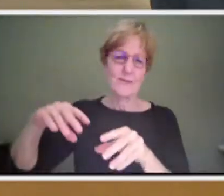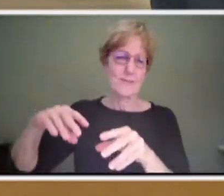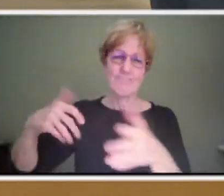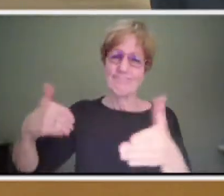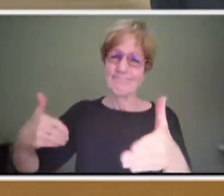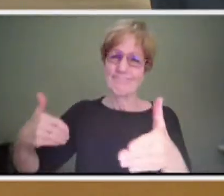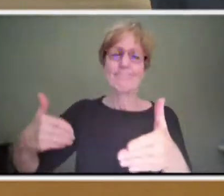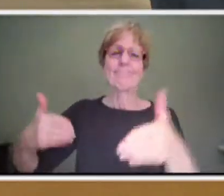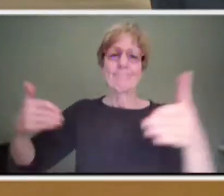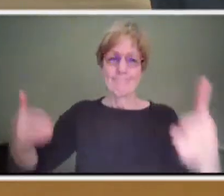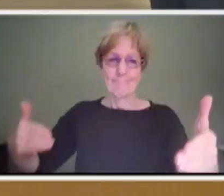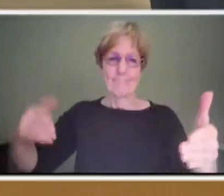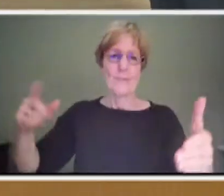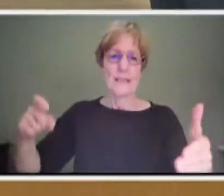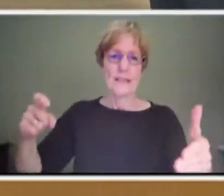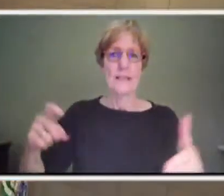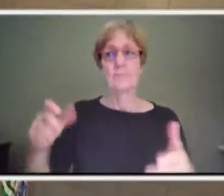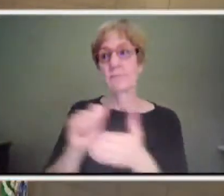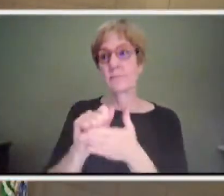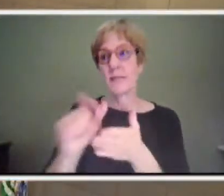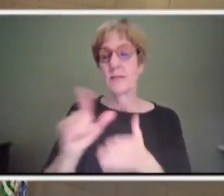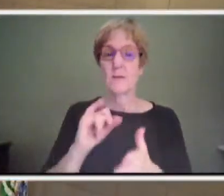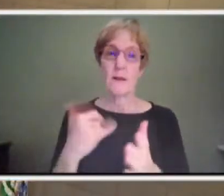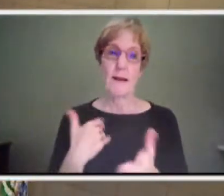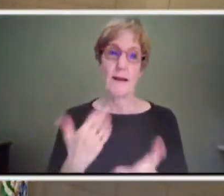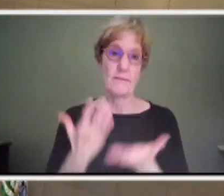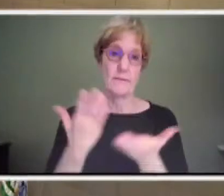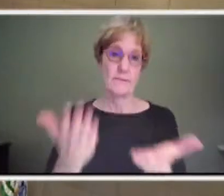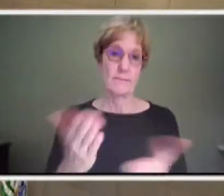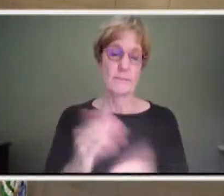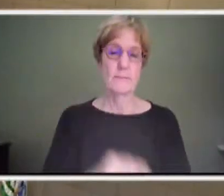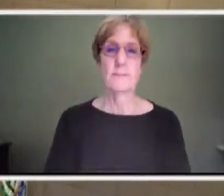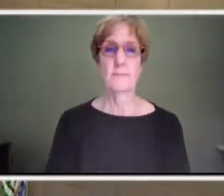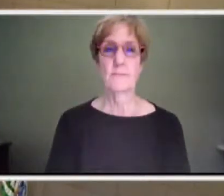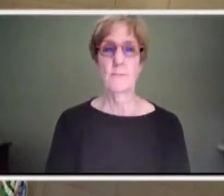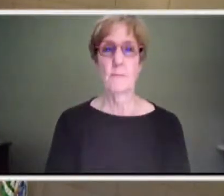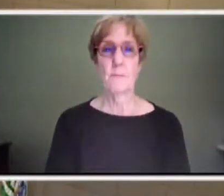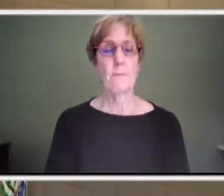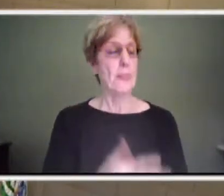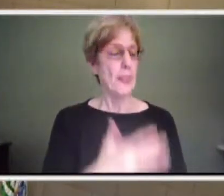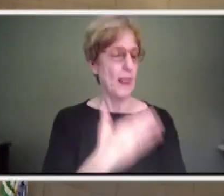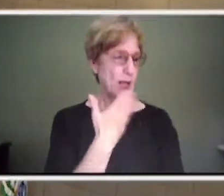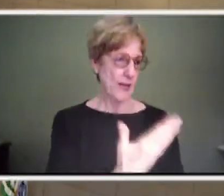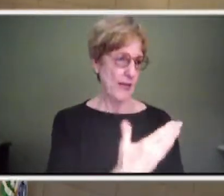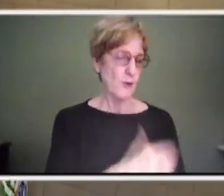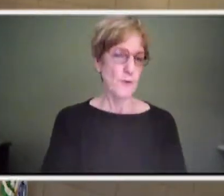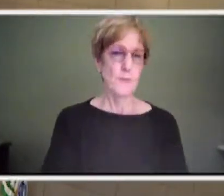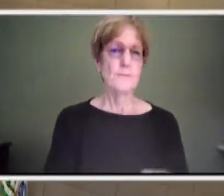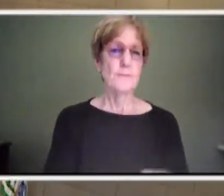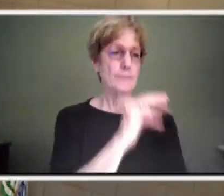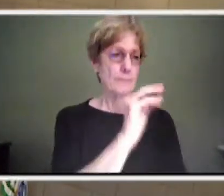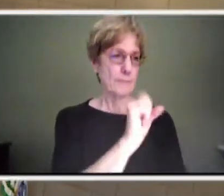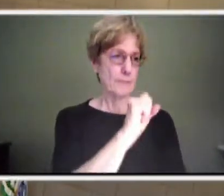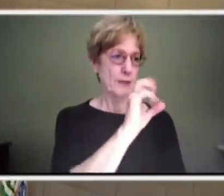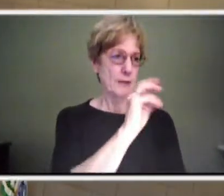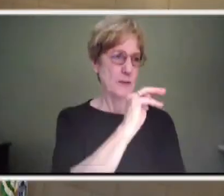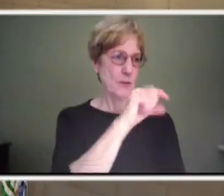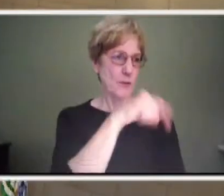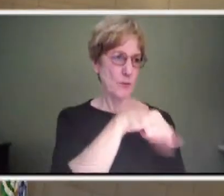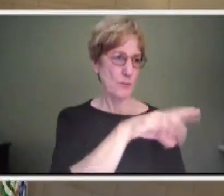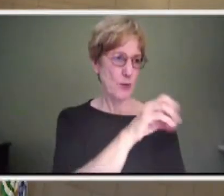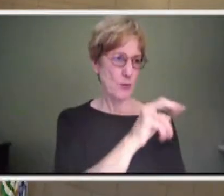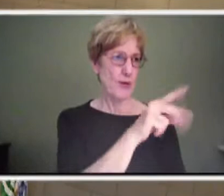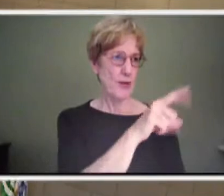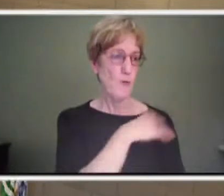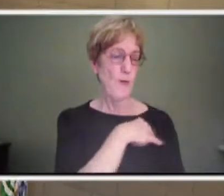And that's really all I have. Thank you very much, Ms. McQueen. Melissa Diaz, you have